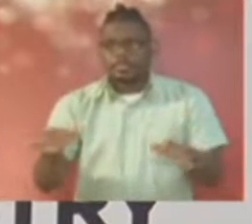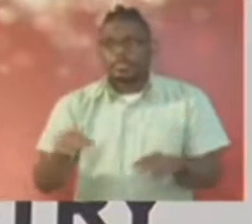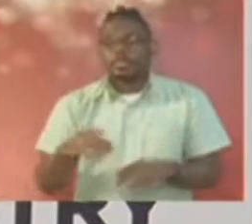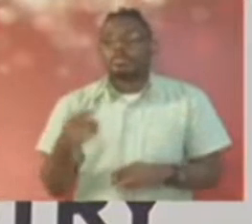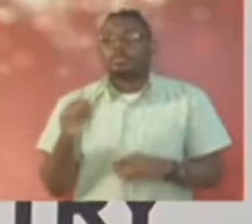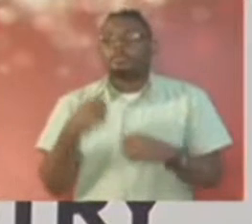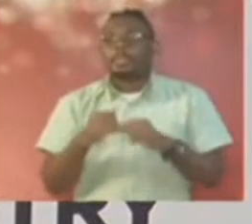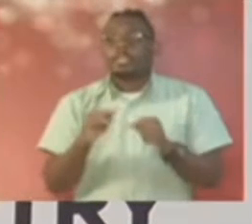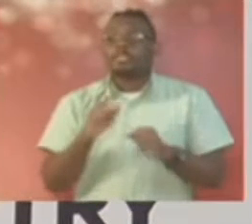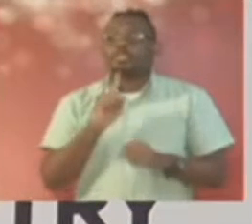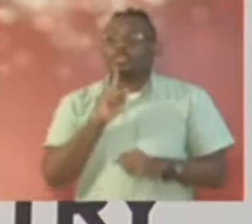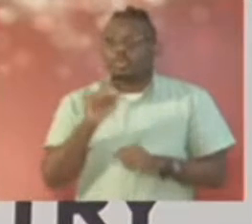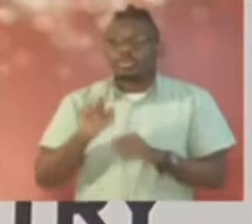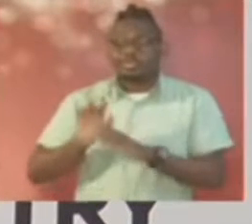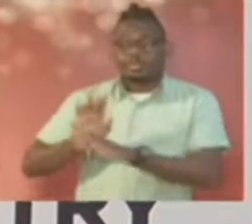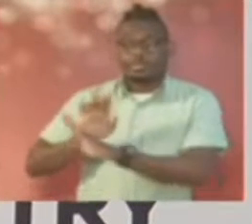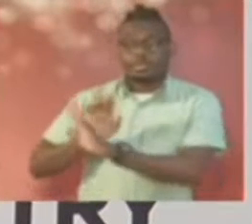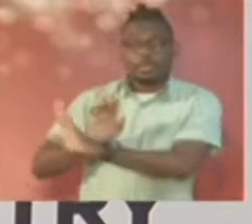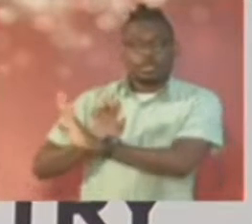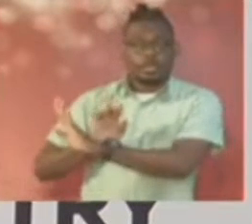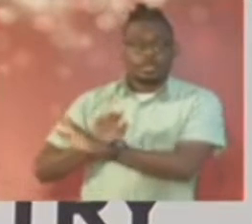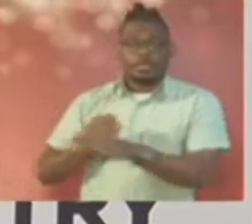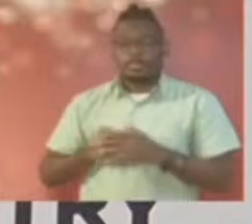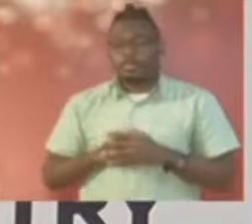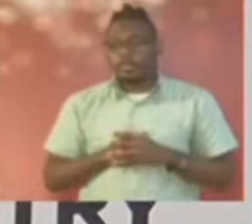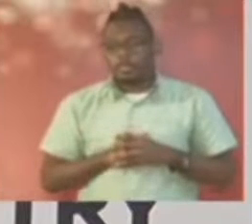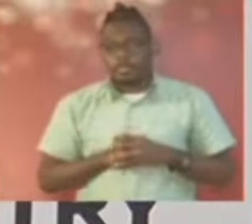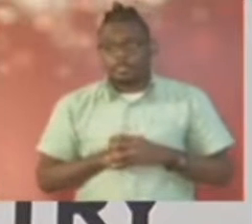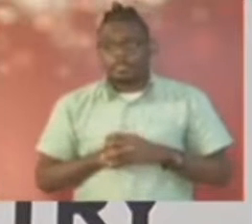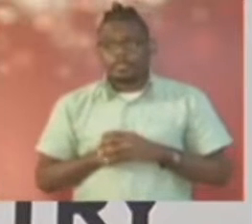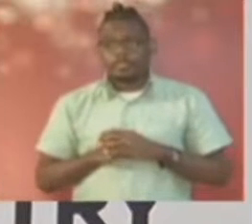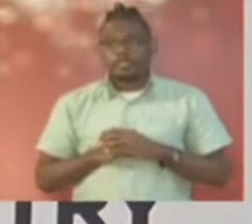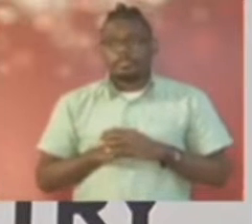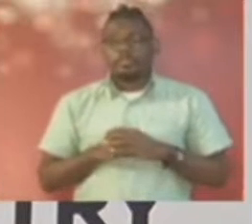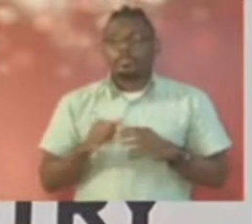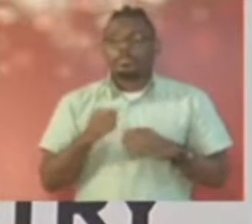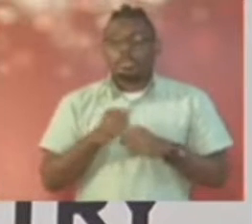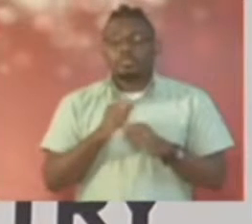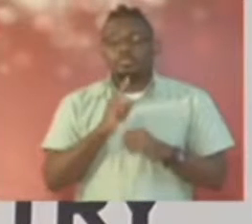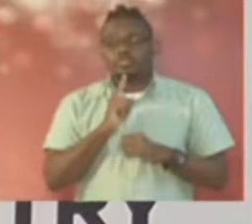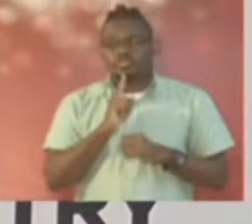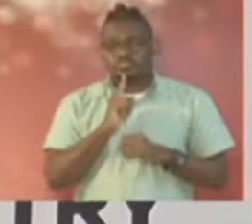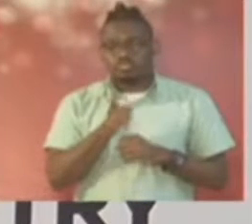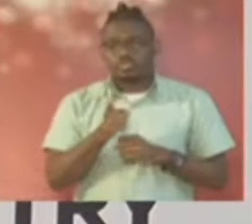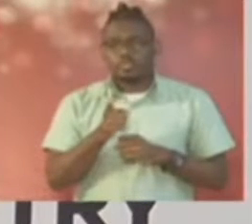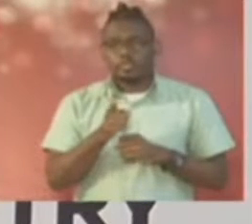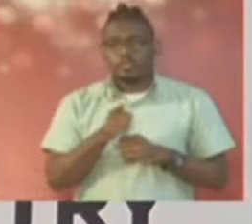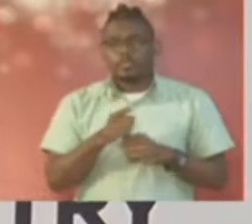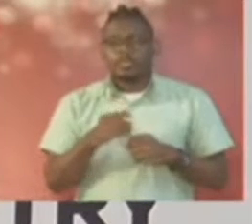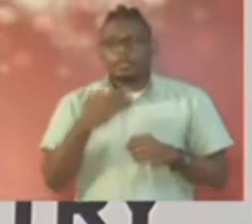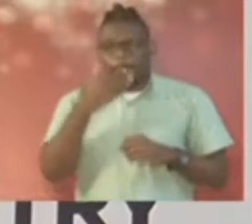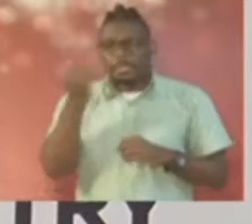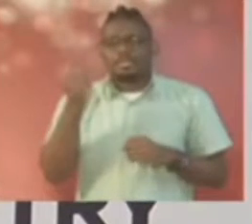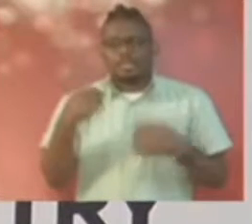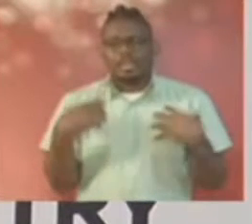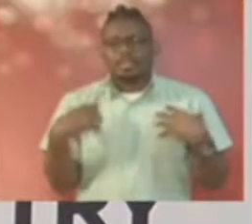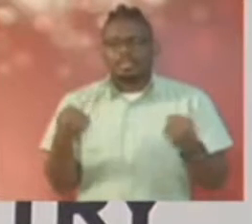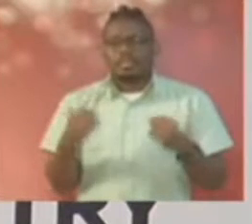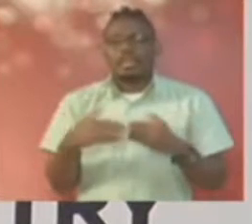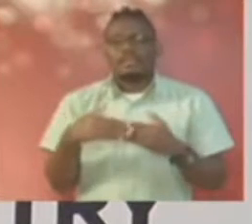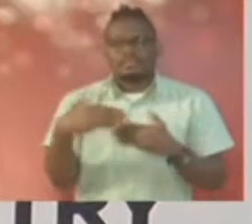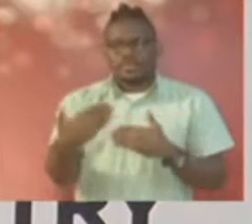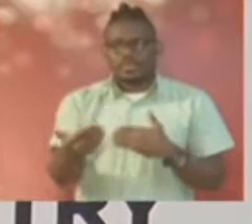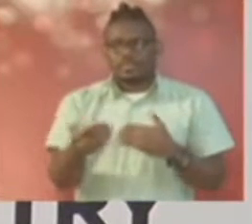And of course, treating appropriately to ensure that their disease does come out with the best possible outcome, which leads you into the